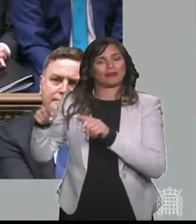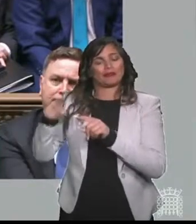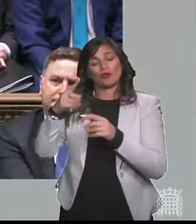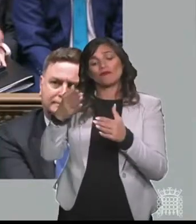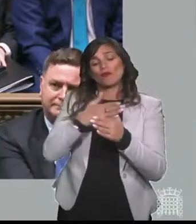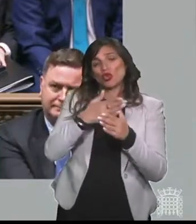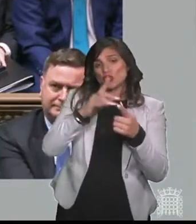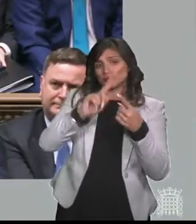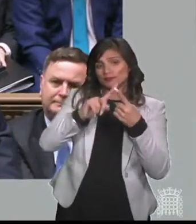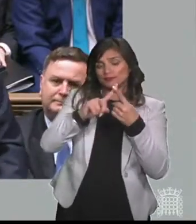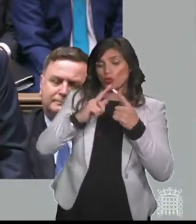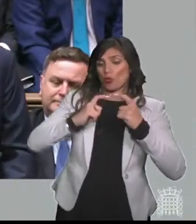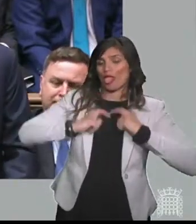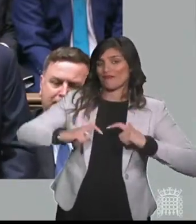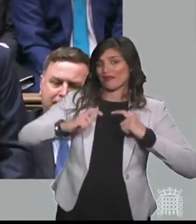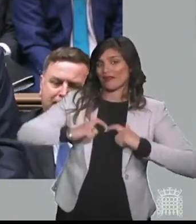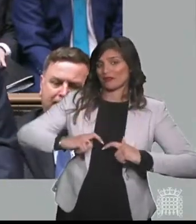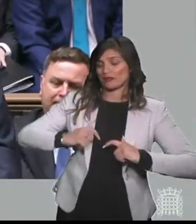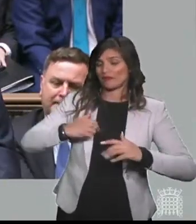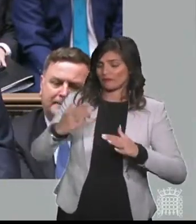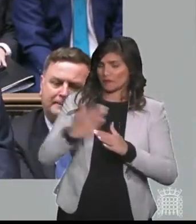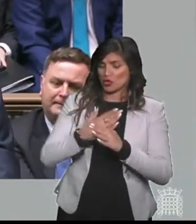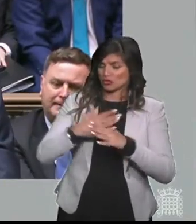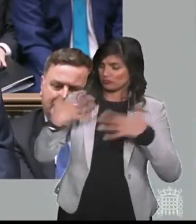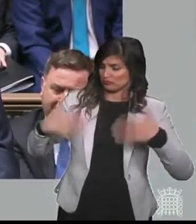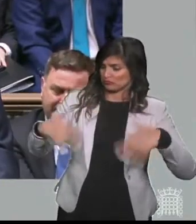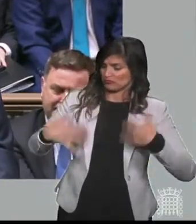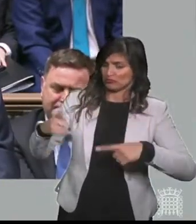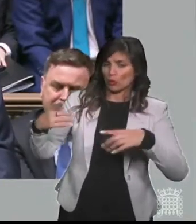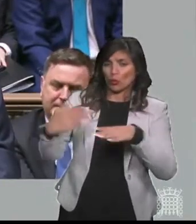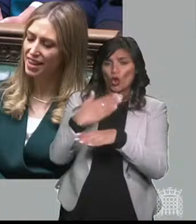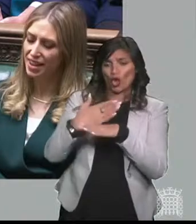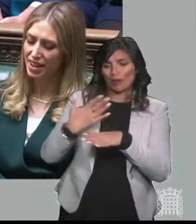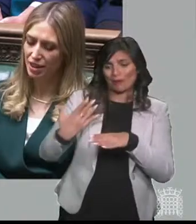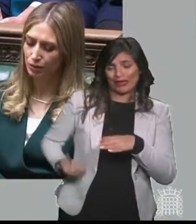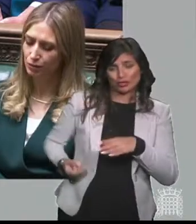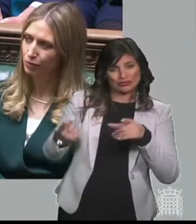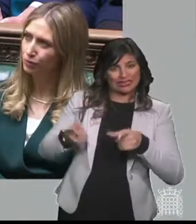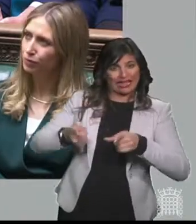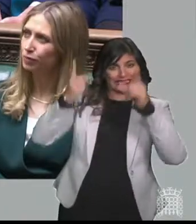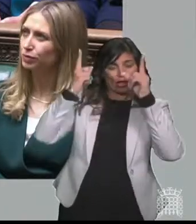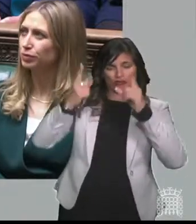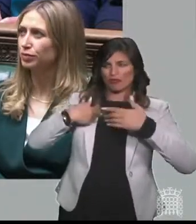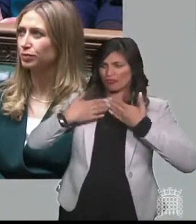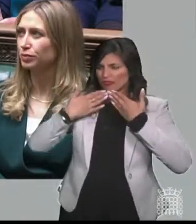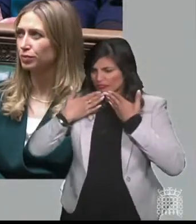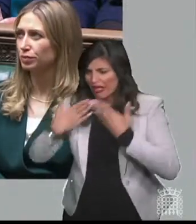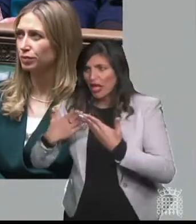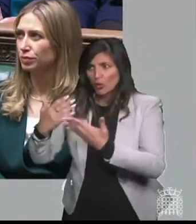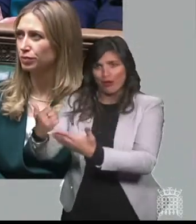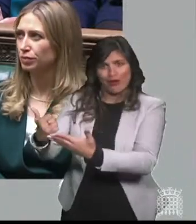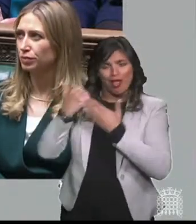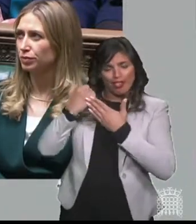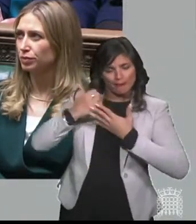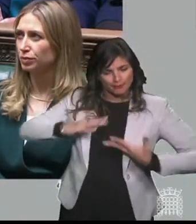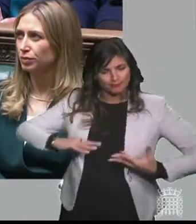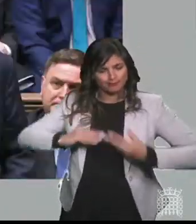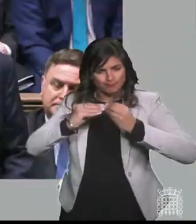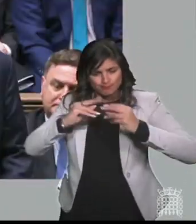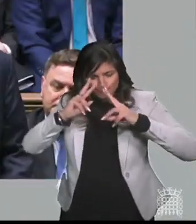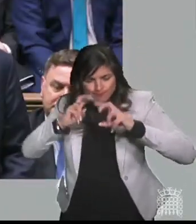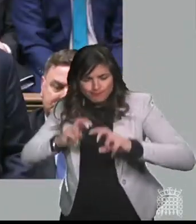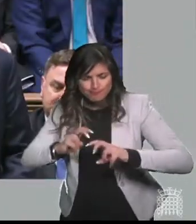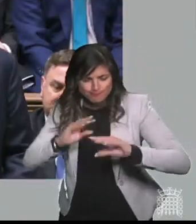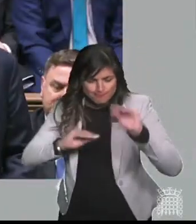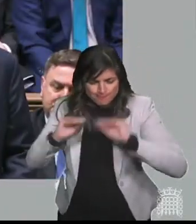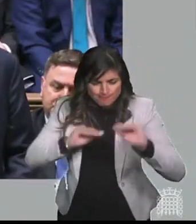thanking the outstanding Work and Pensions Secretary for his help in developing these reforms. He builds on the work of my right honourable friend